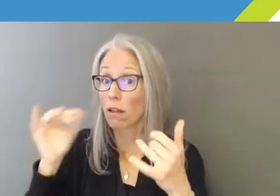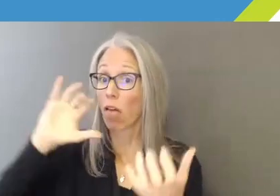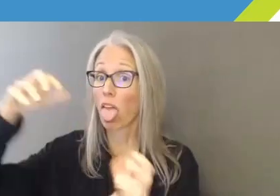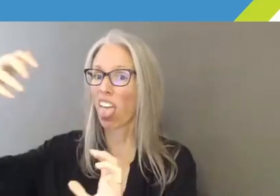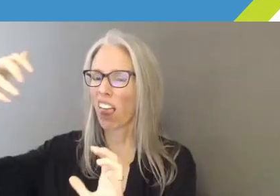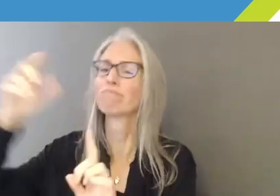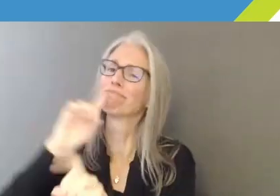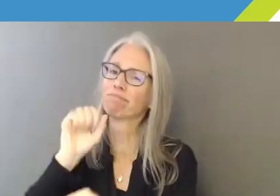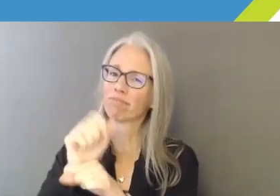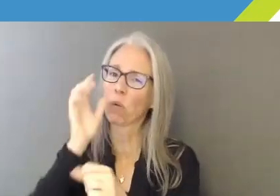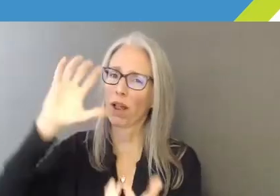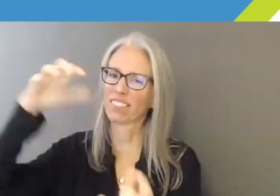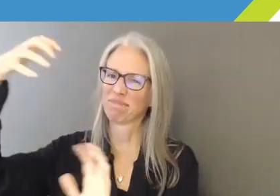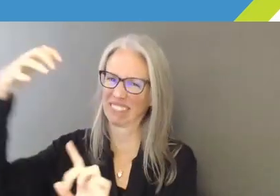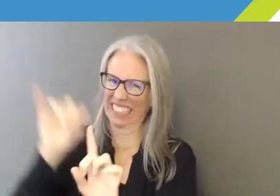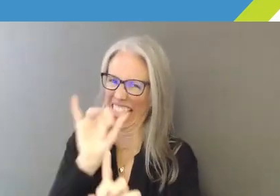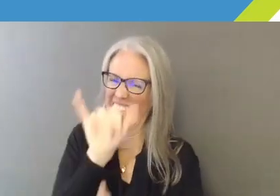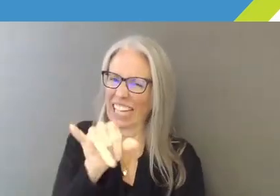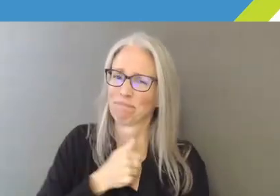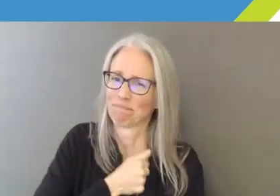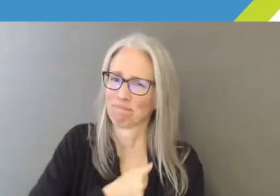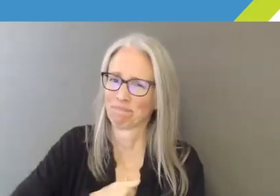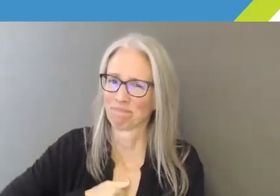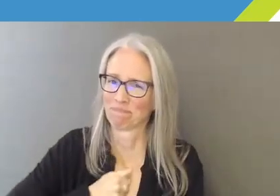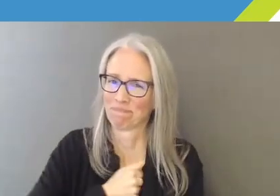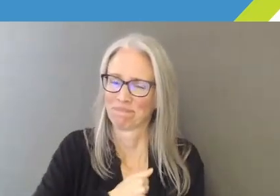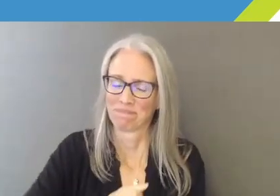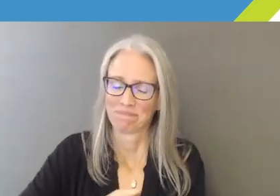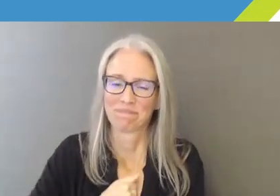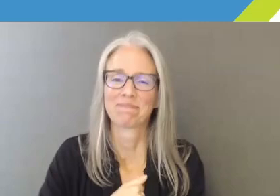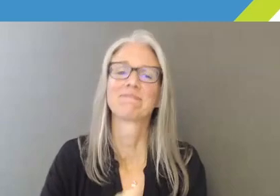right now. I apologize, but hopefully this will be our last.